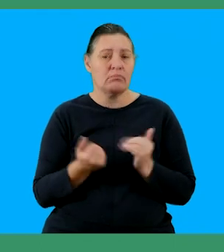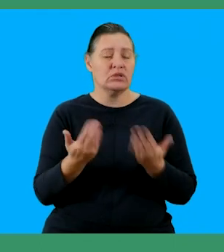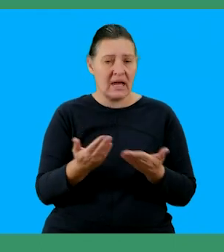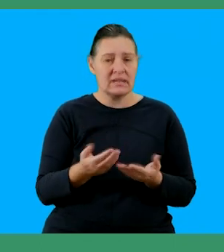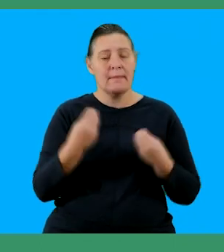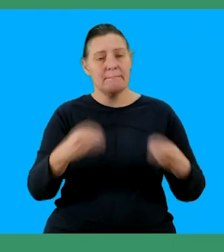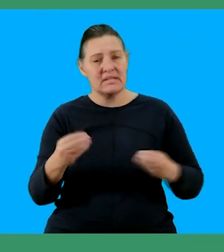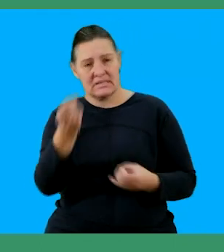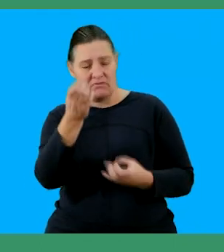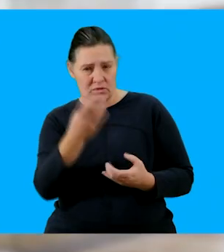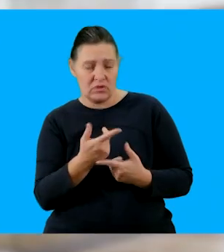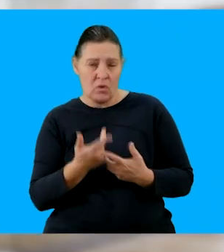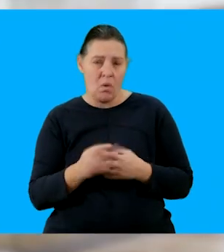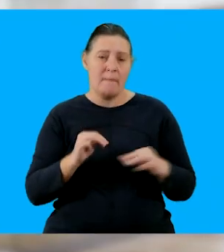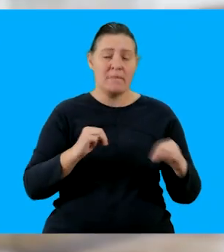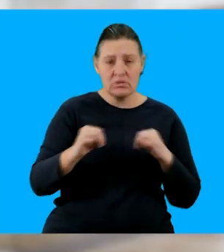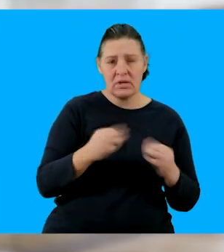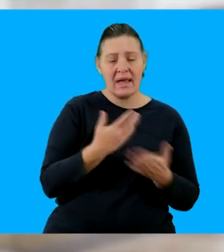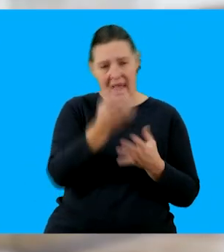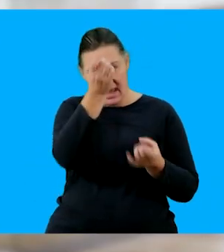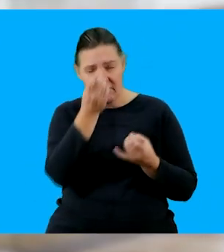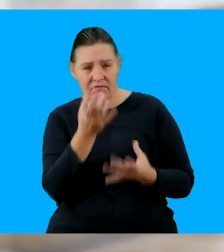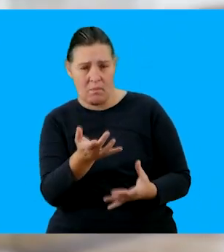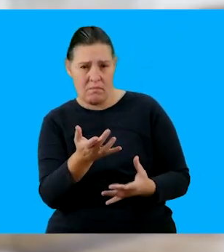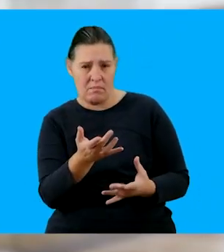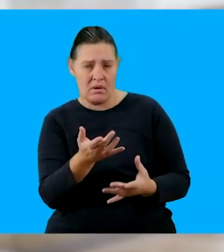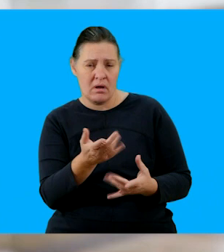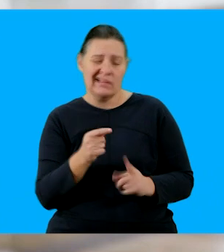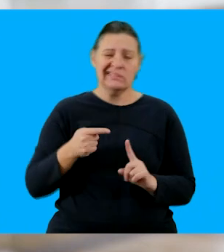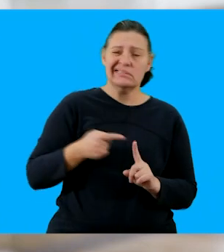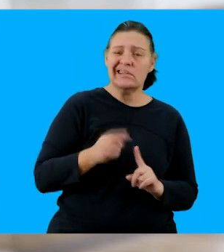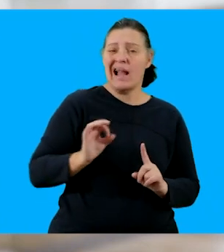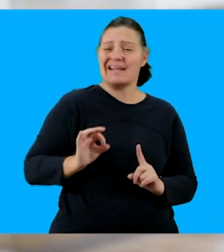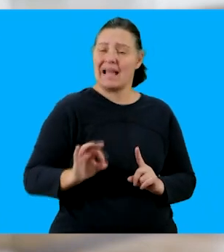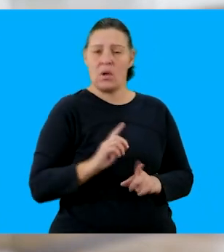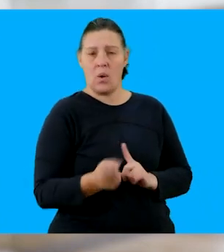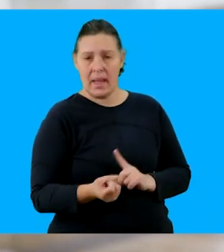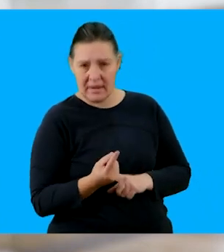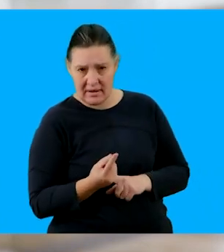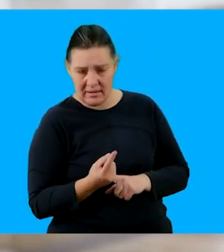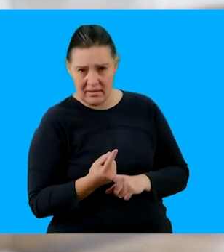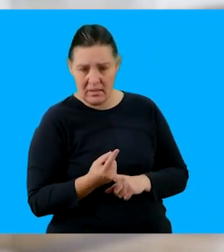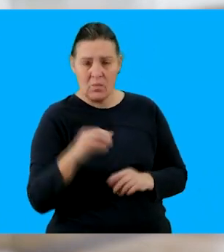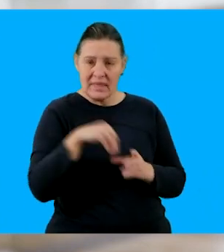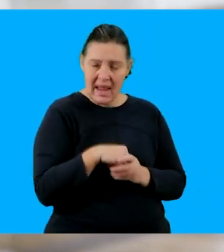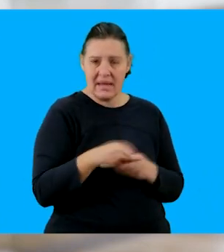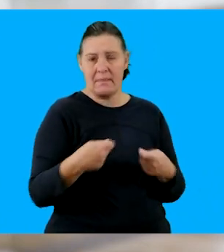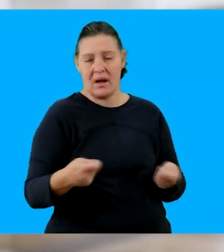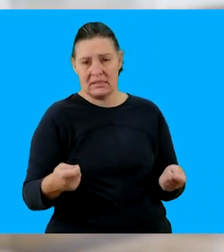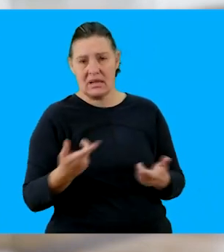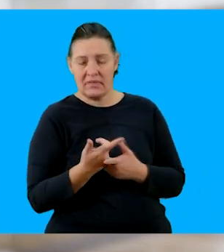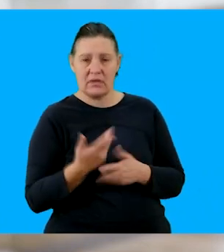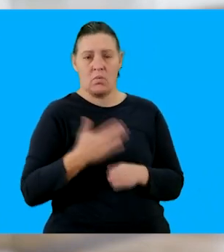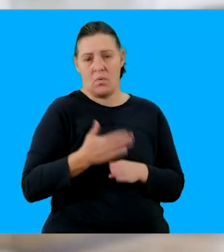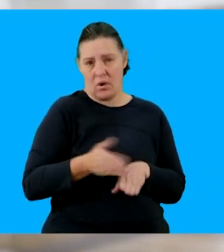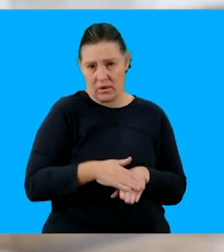to present business information so that management is informed of what exactly is happening on the markets